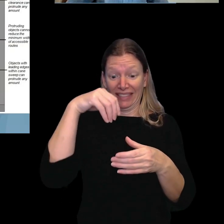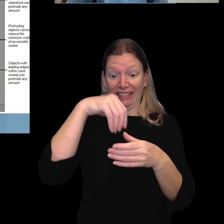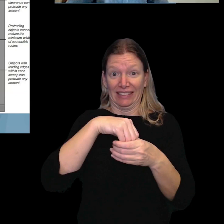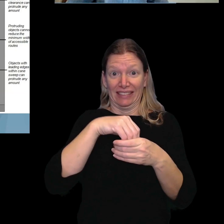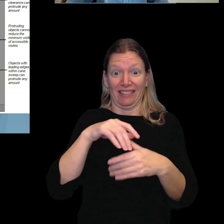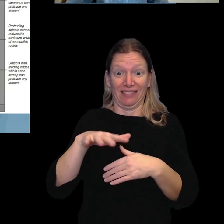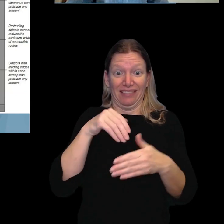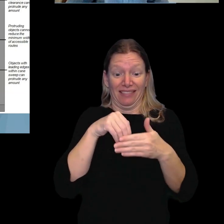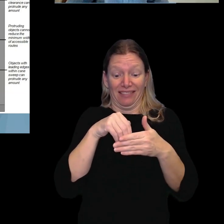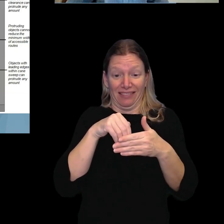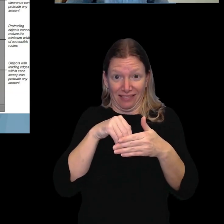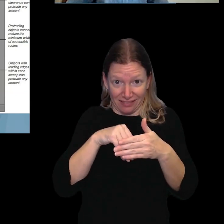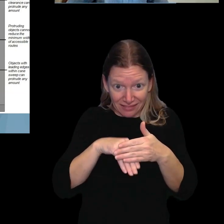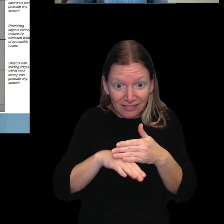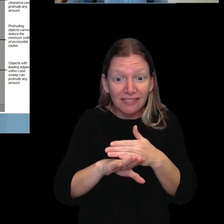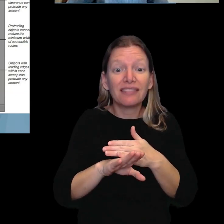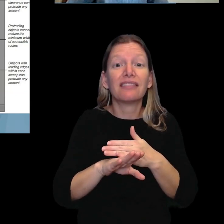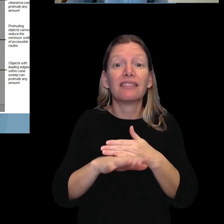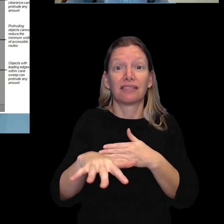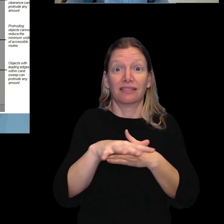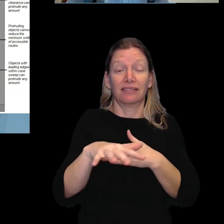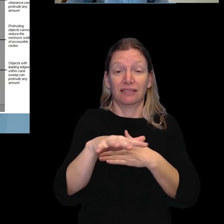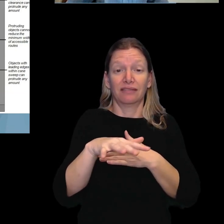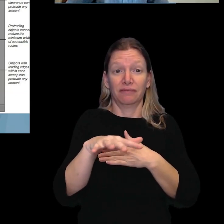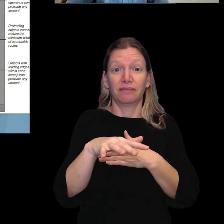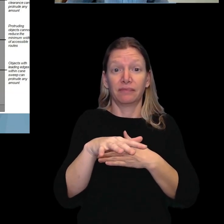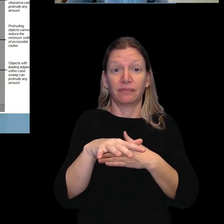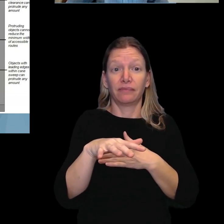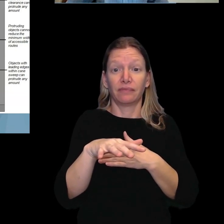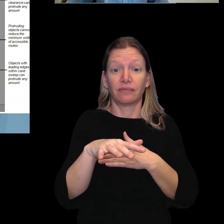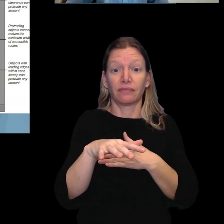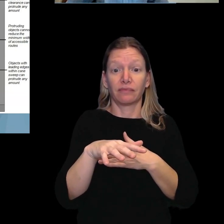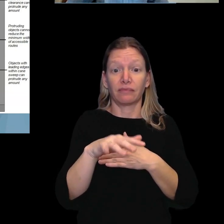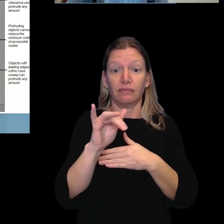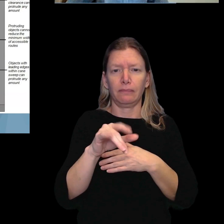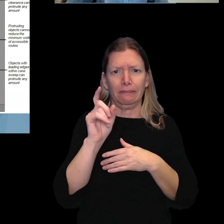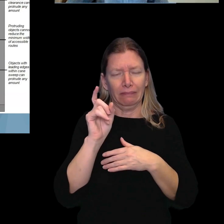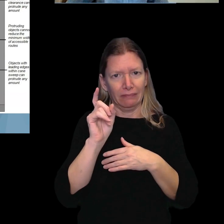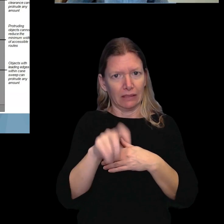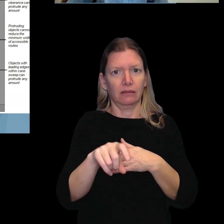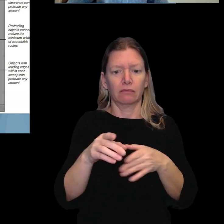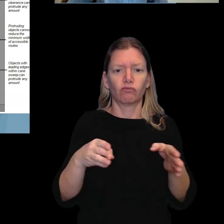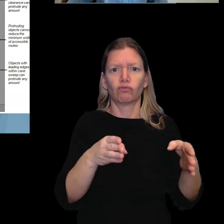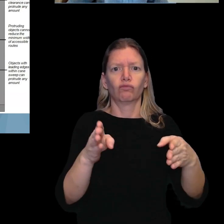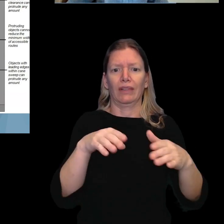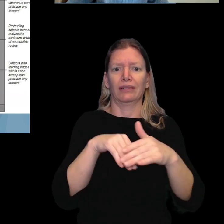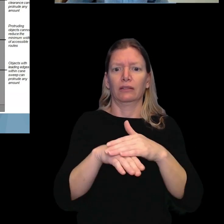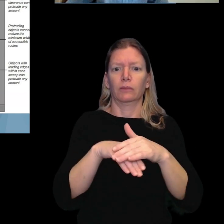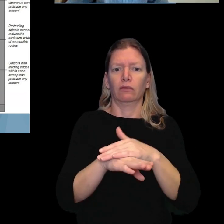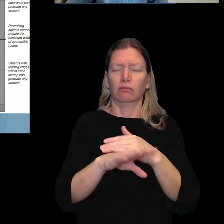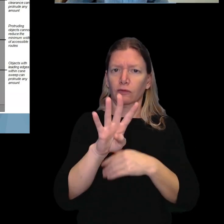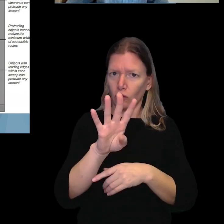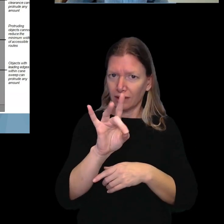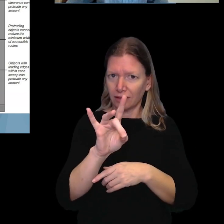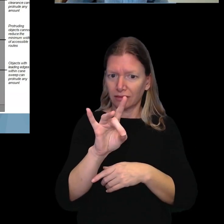So the interior, getting from the entrance to the building to the polling location, there must be an accessible